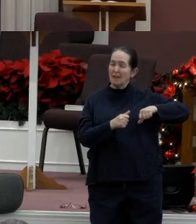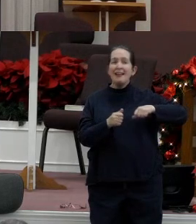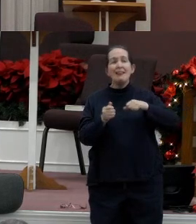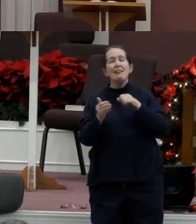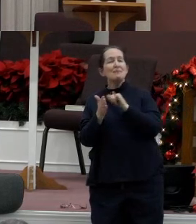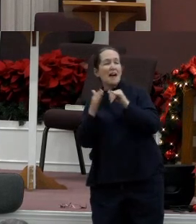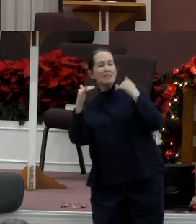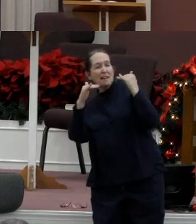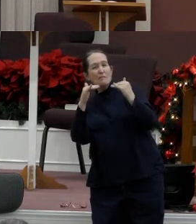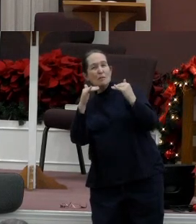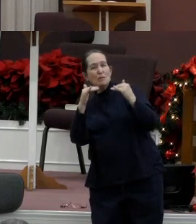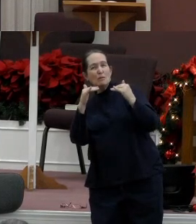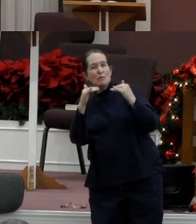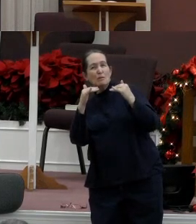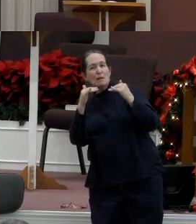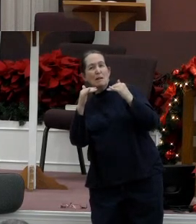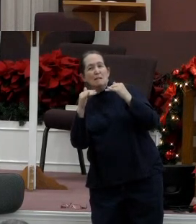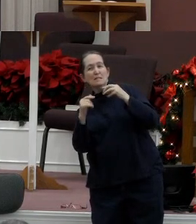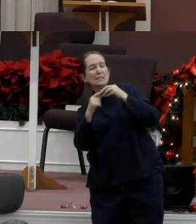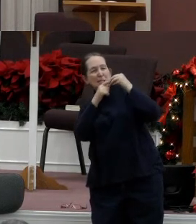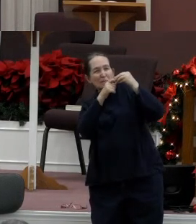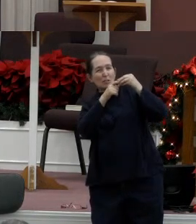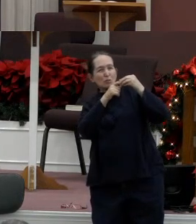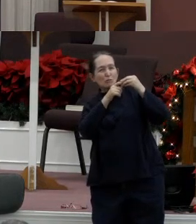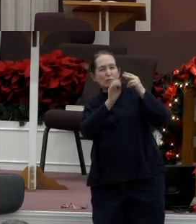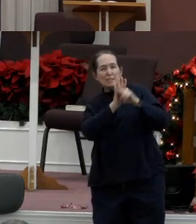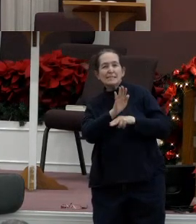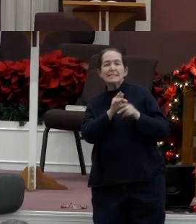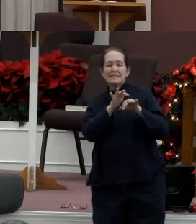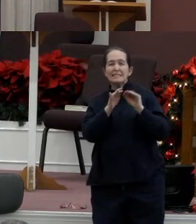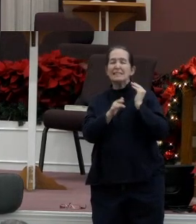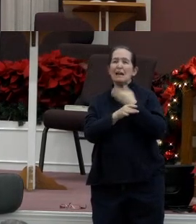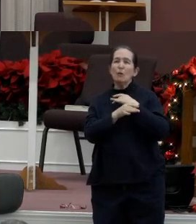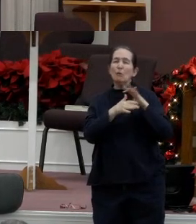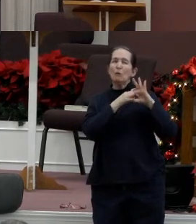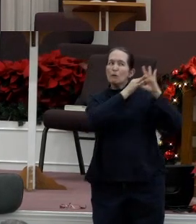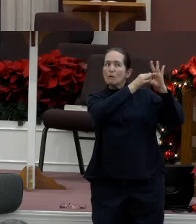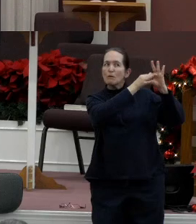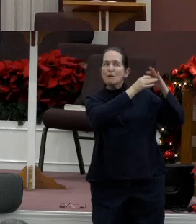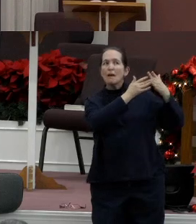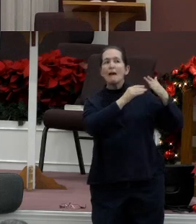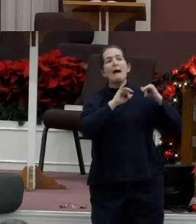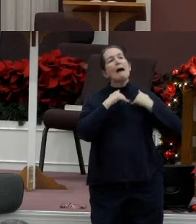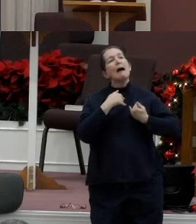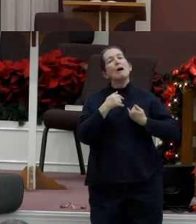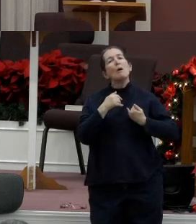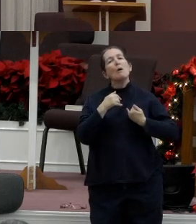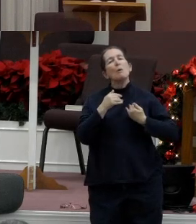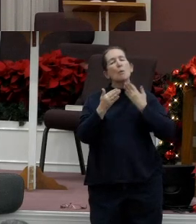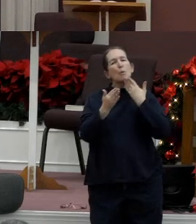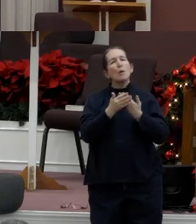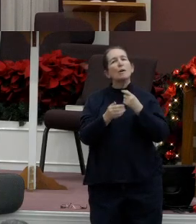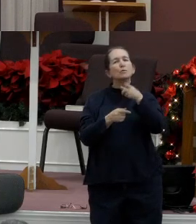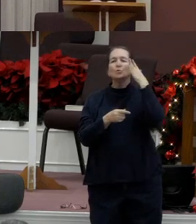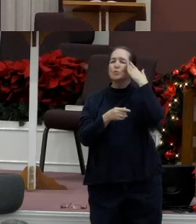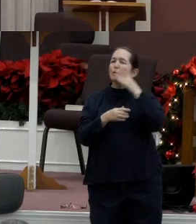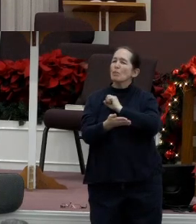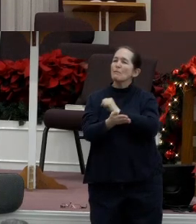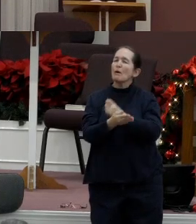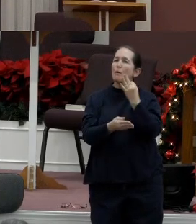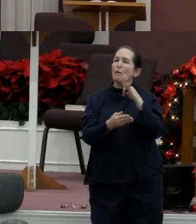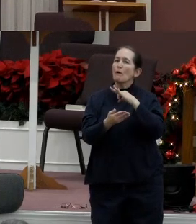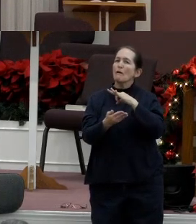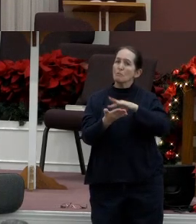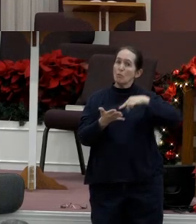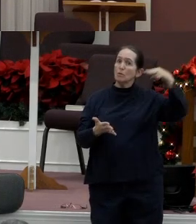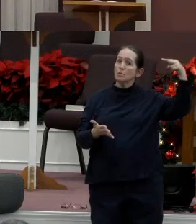level of intimacy in our engagement. How well do you know the power of the resurrection?